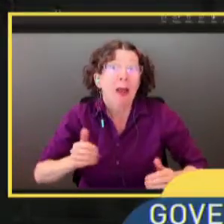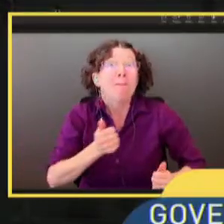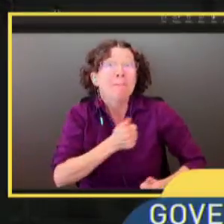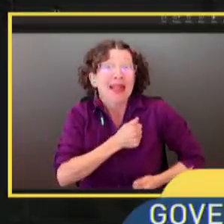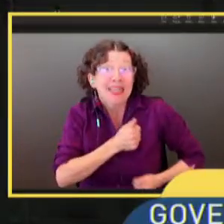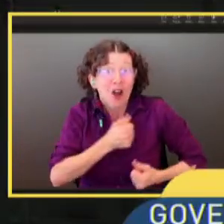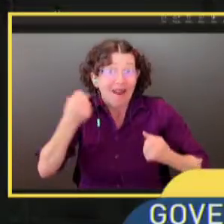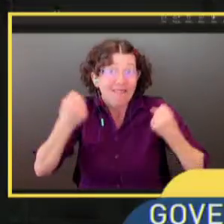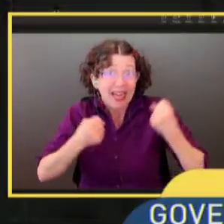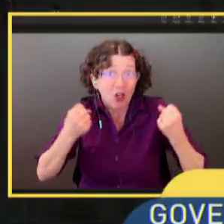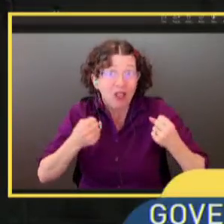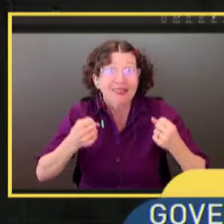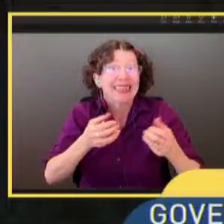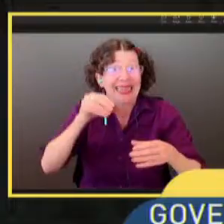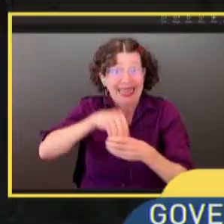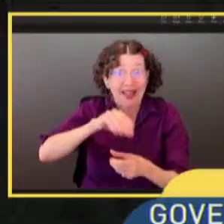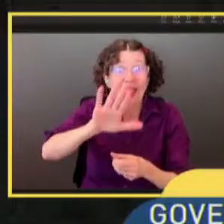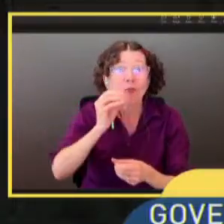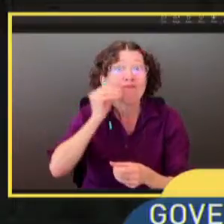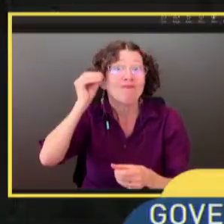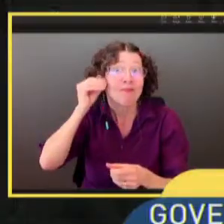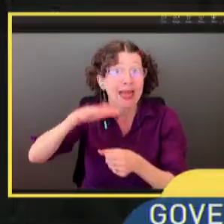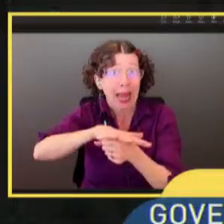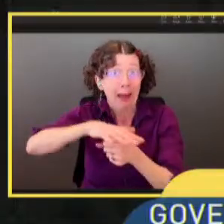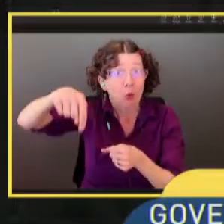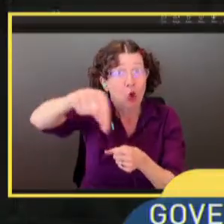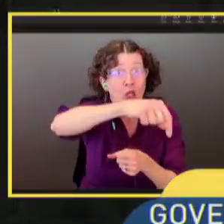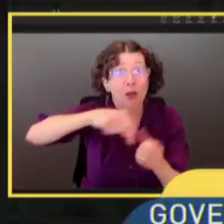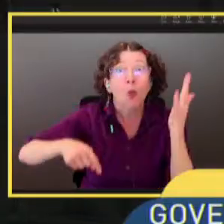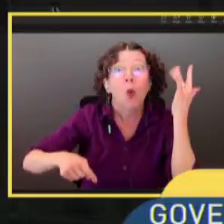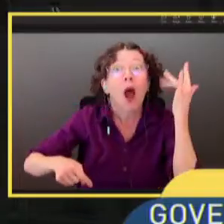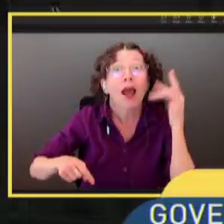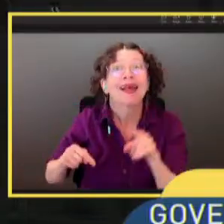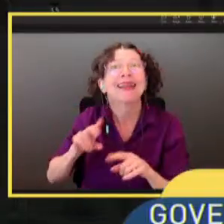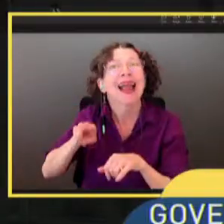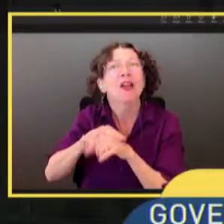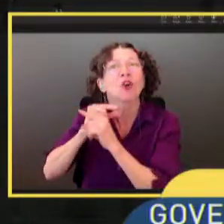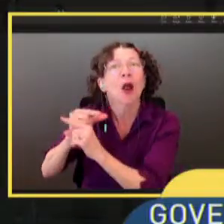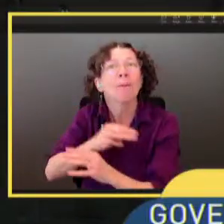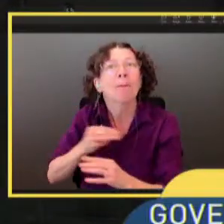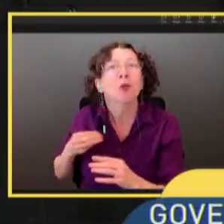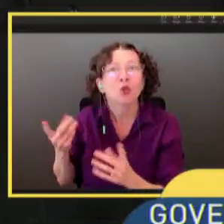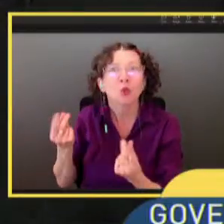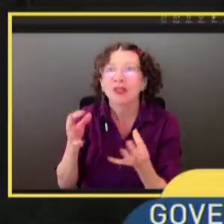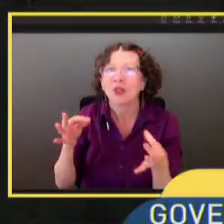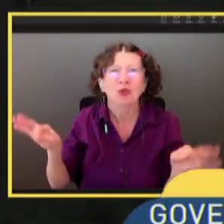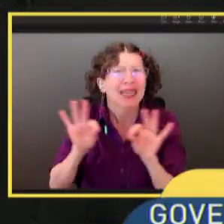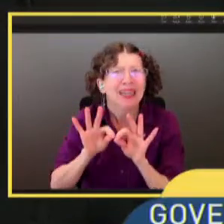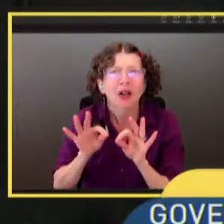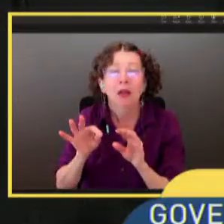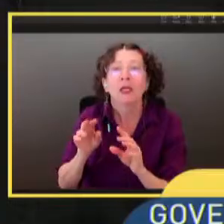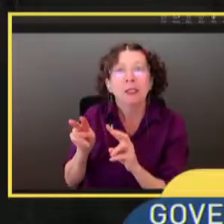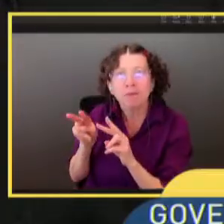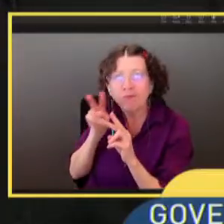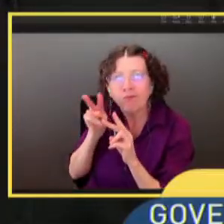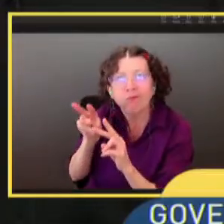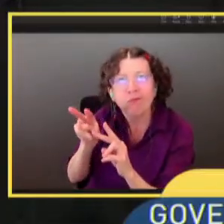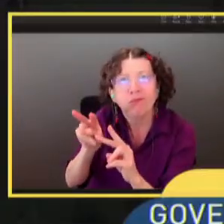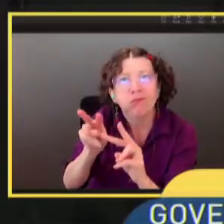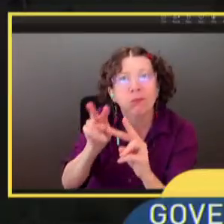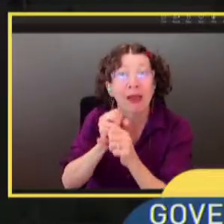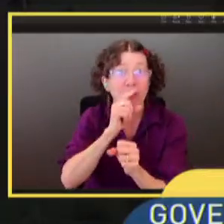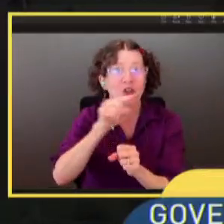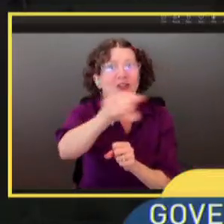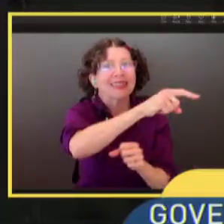times. Individuals should be aware that they may see the military personnel of our National Guard in military vehicles in